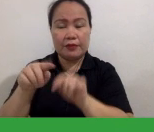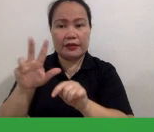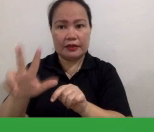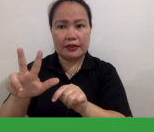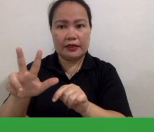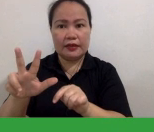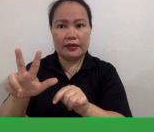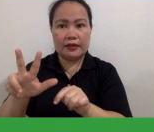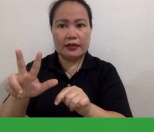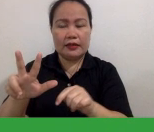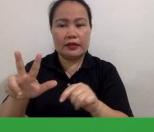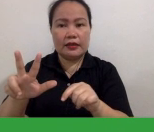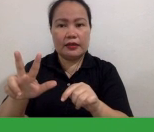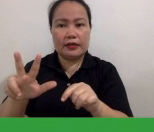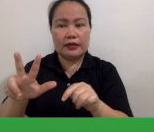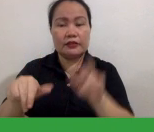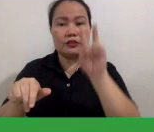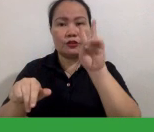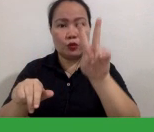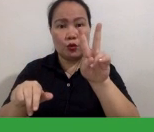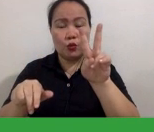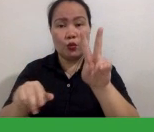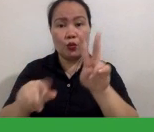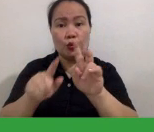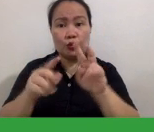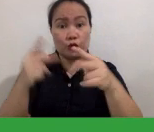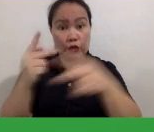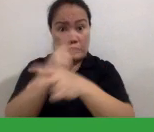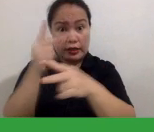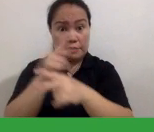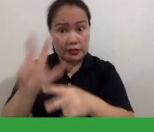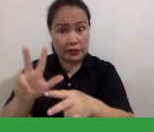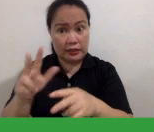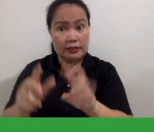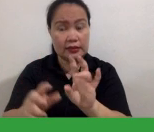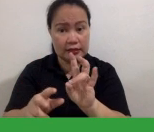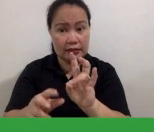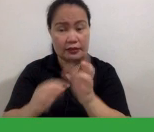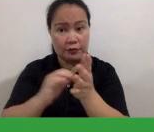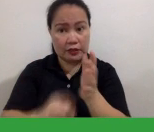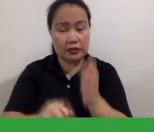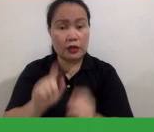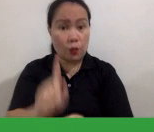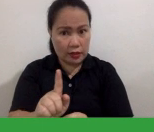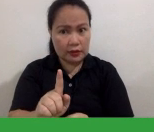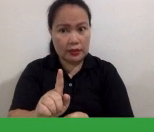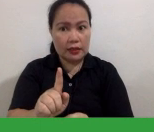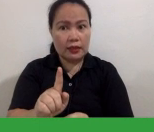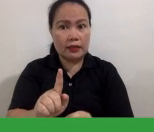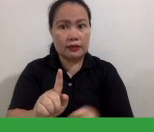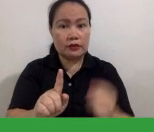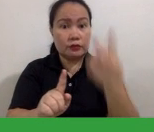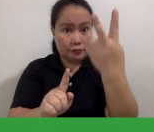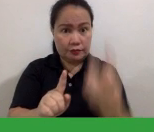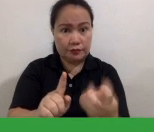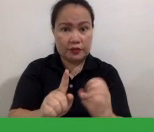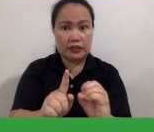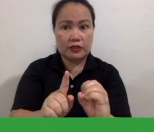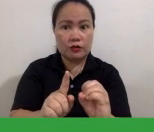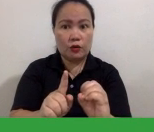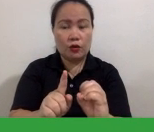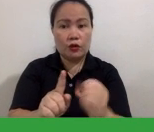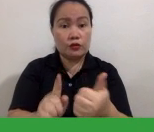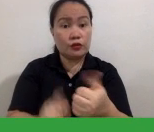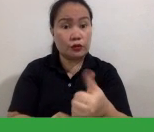2. 2 times 3, that is 6. Subtract, that is 1. So, 1 cannot be divided by 3. So, we will borrow